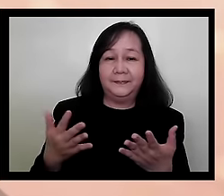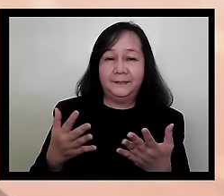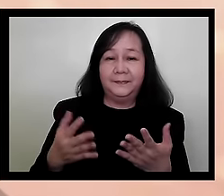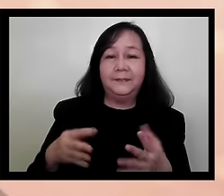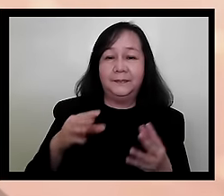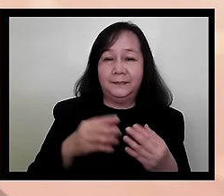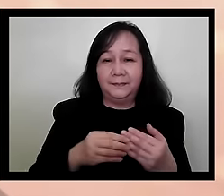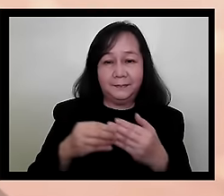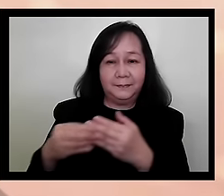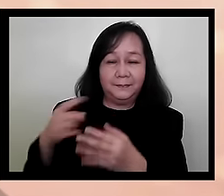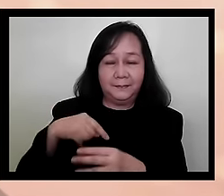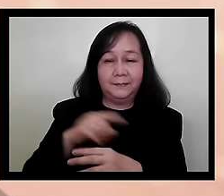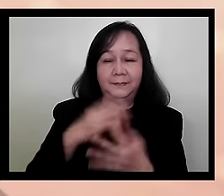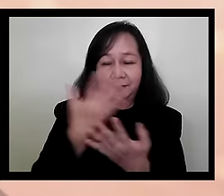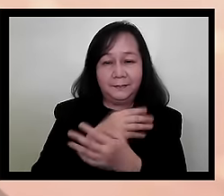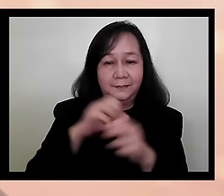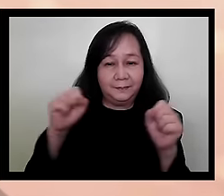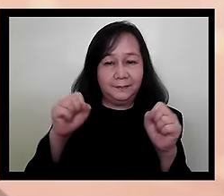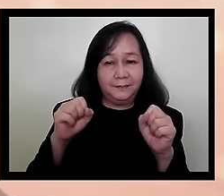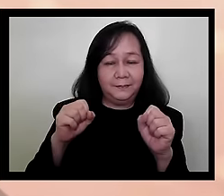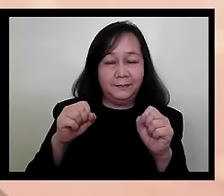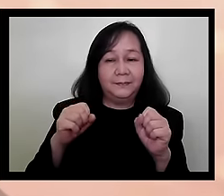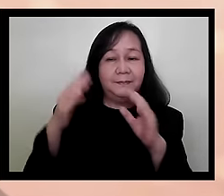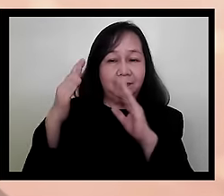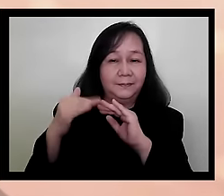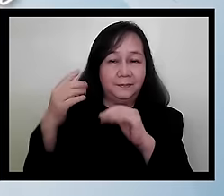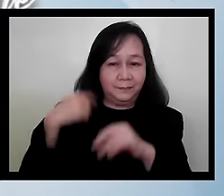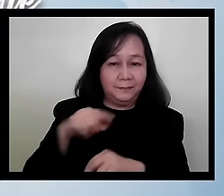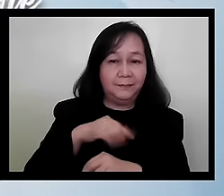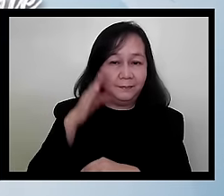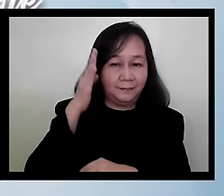Salvation I hope we will